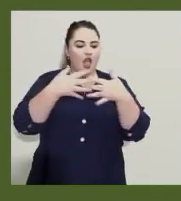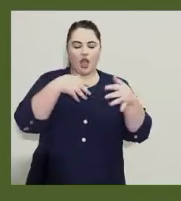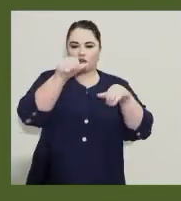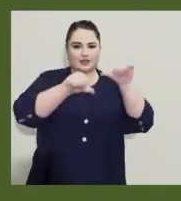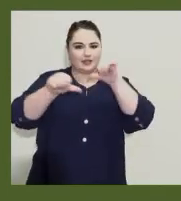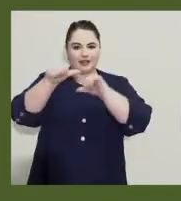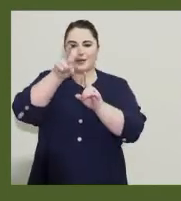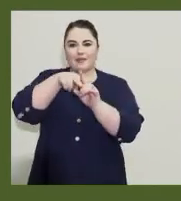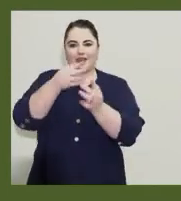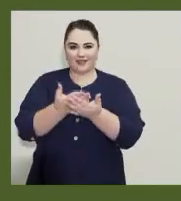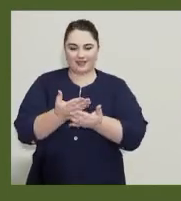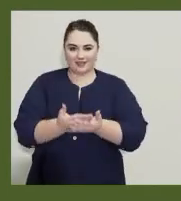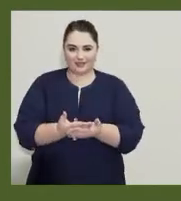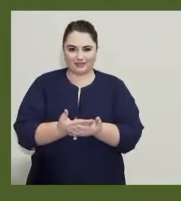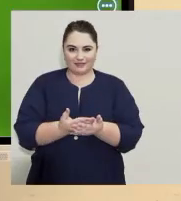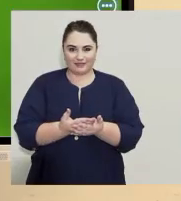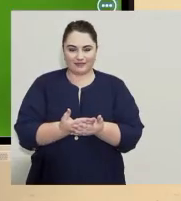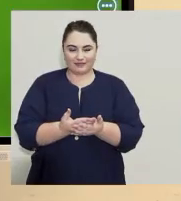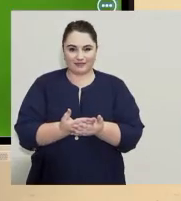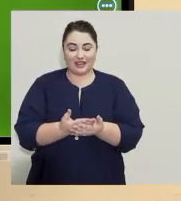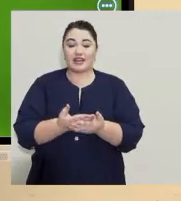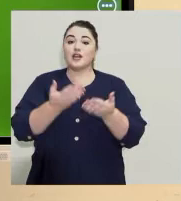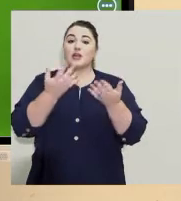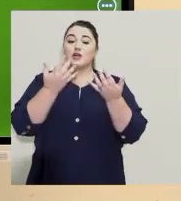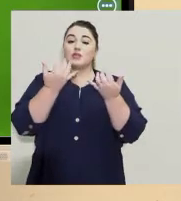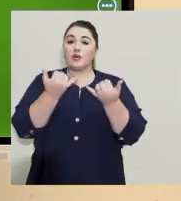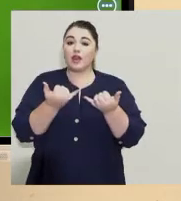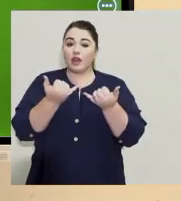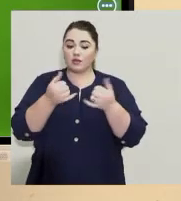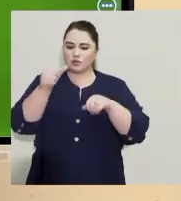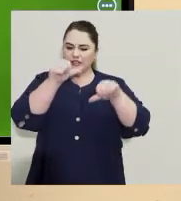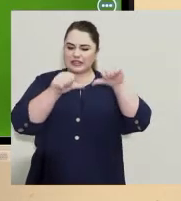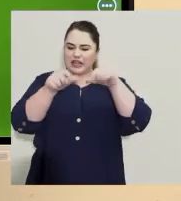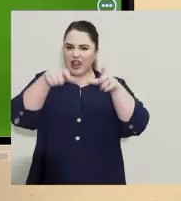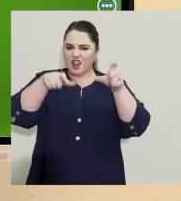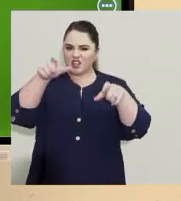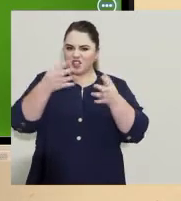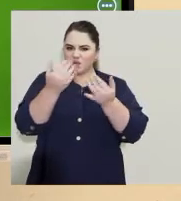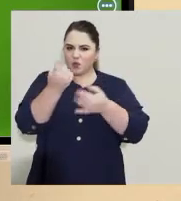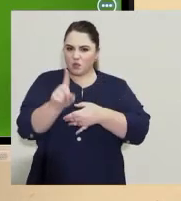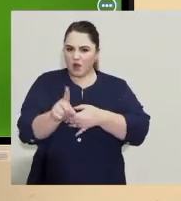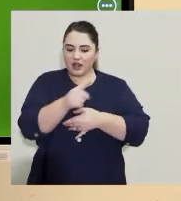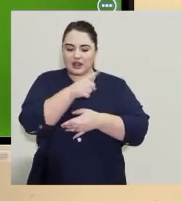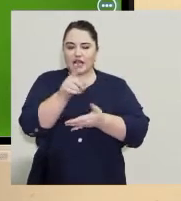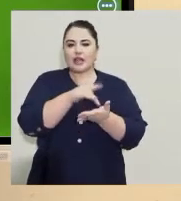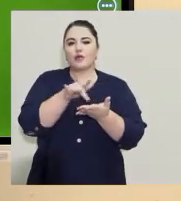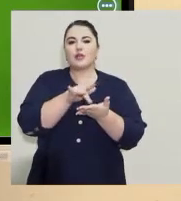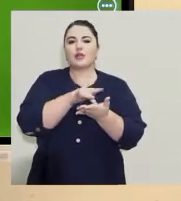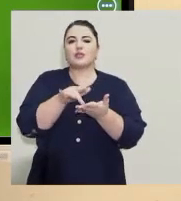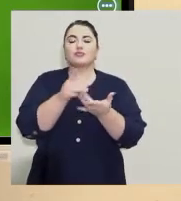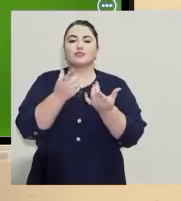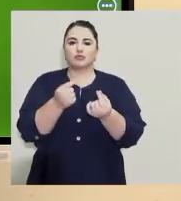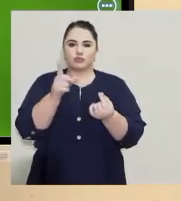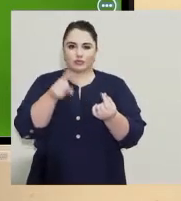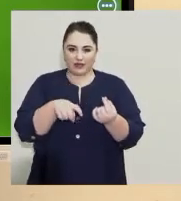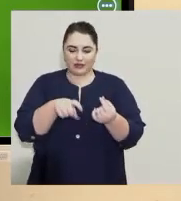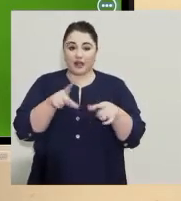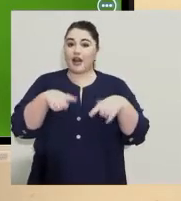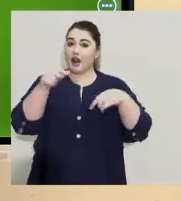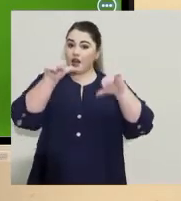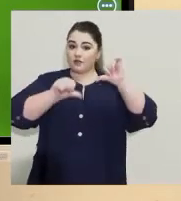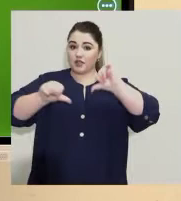to all sciences. So what is expected of scientists is to do